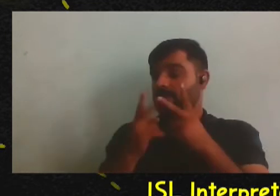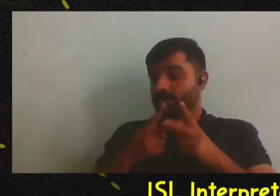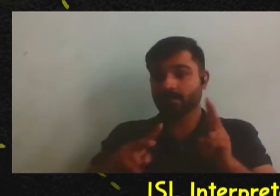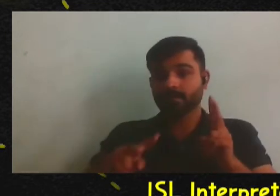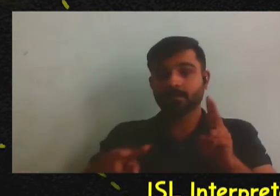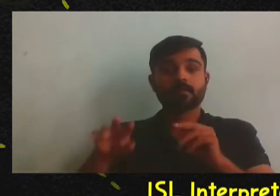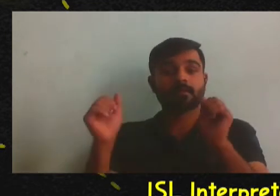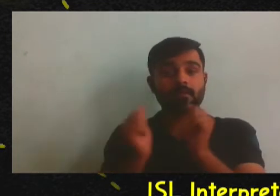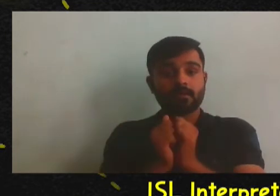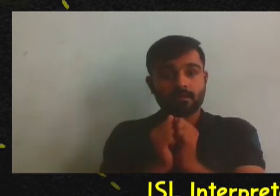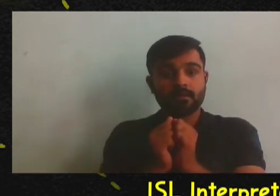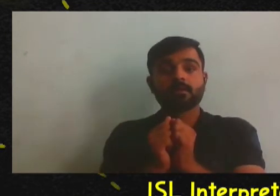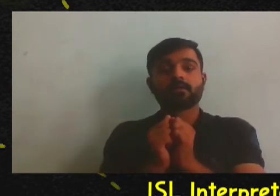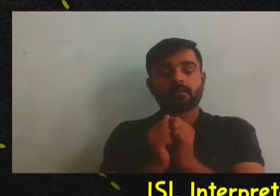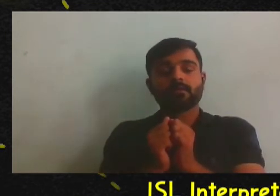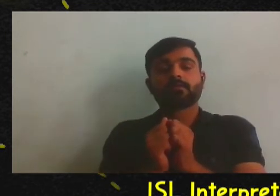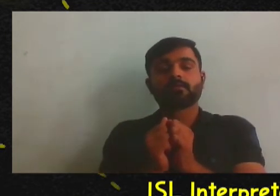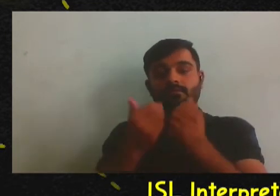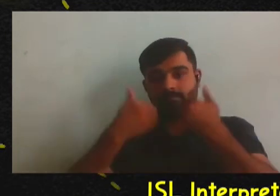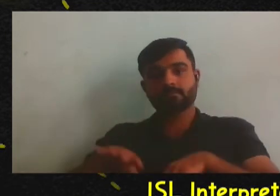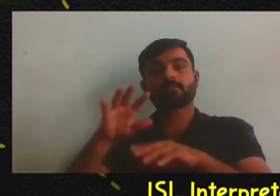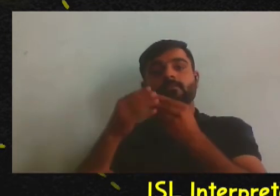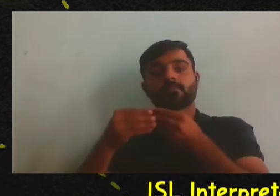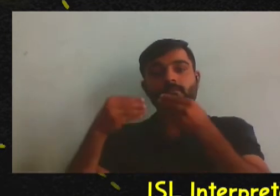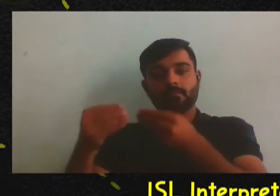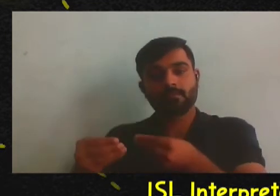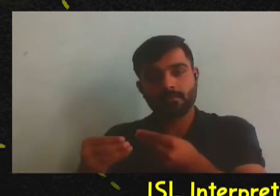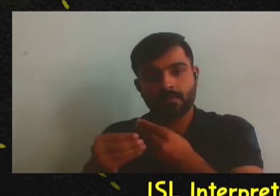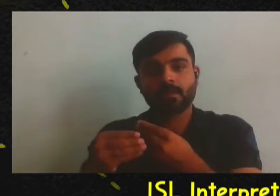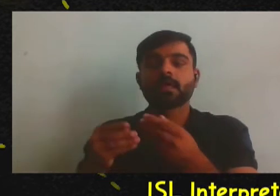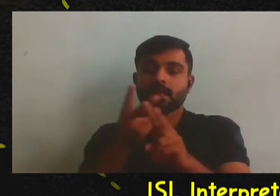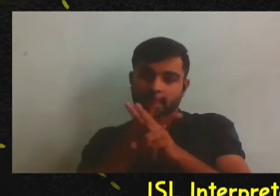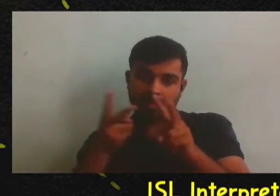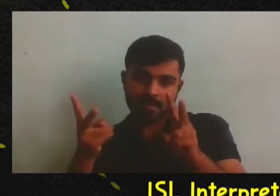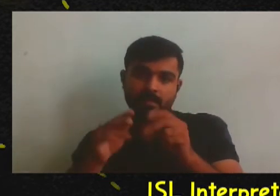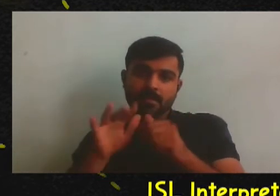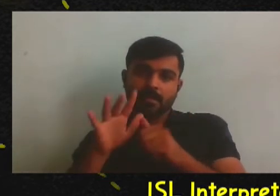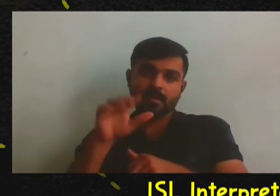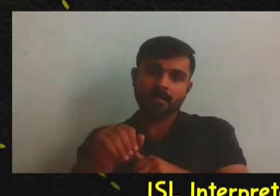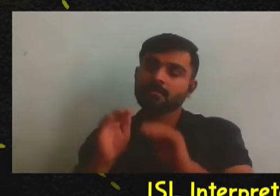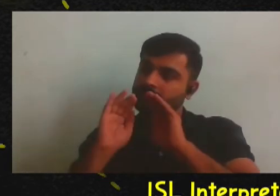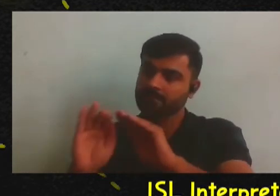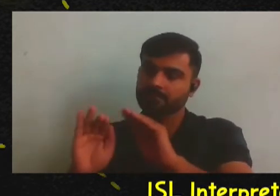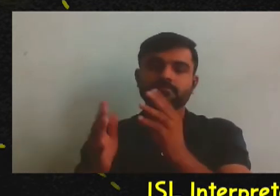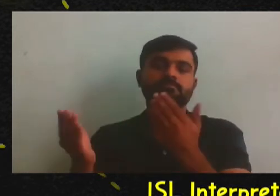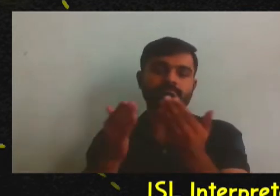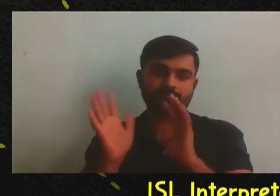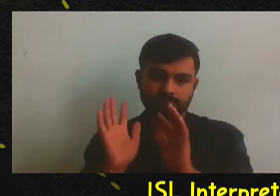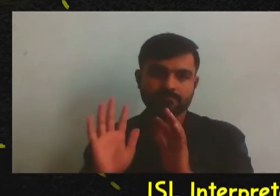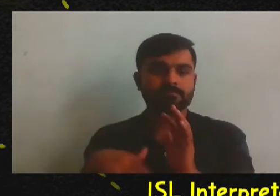between, my providing this kind of access to support services